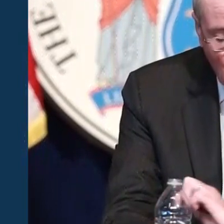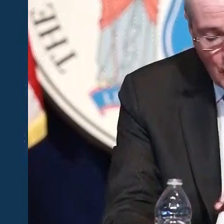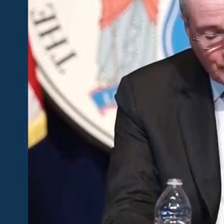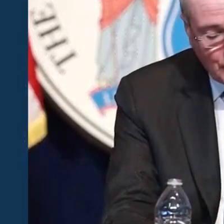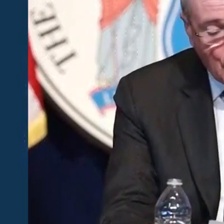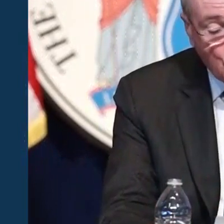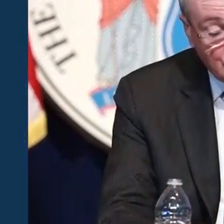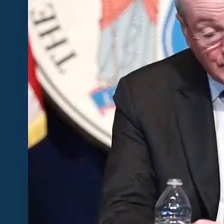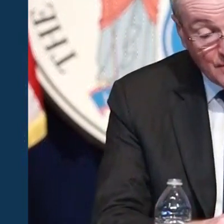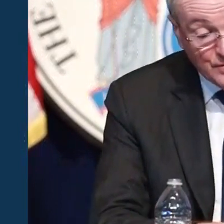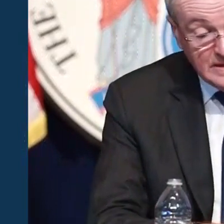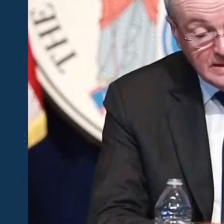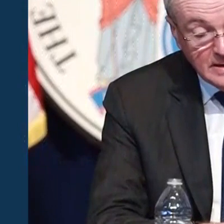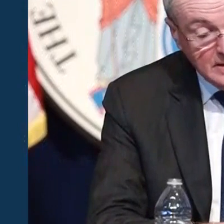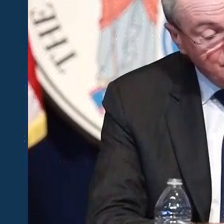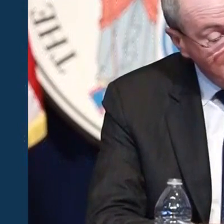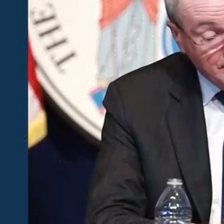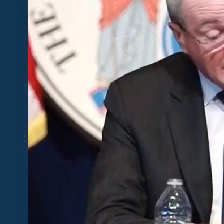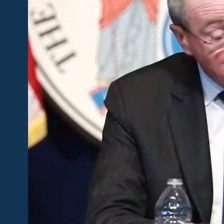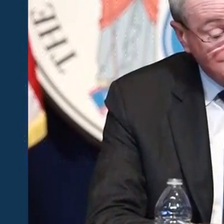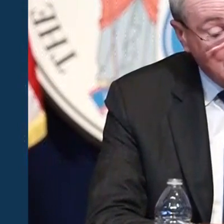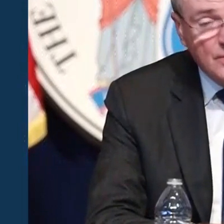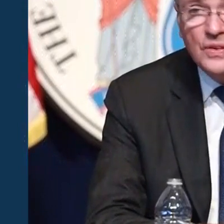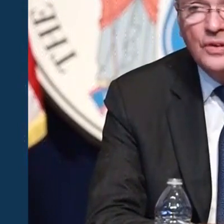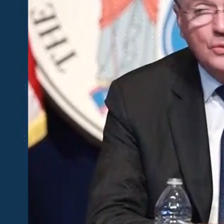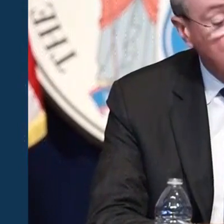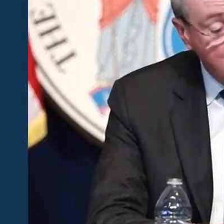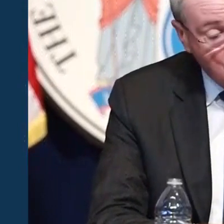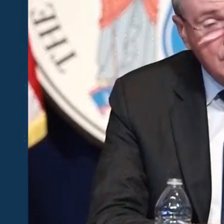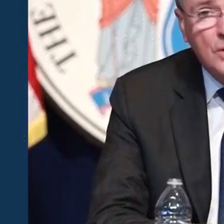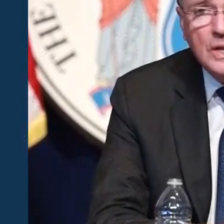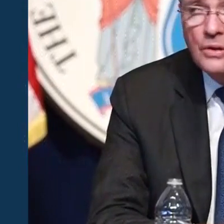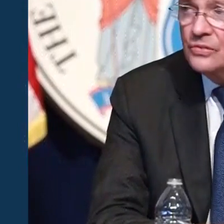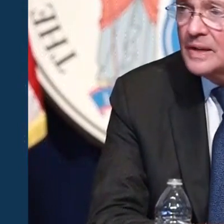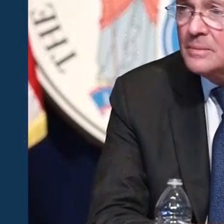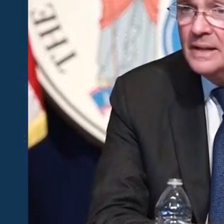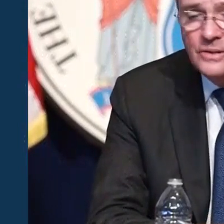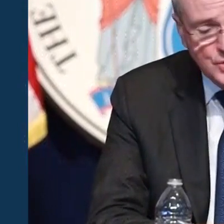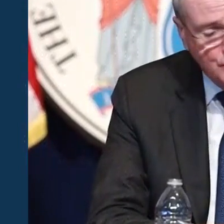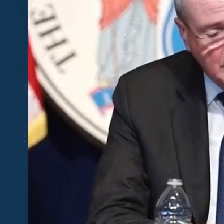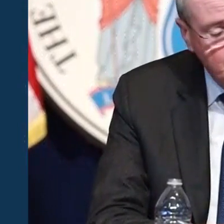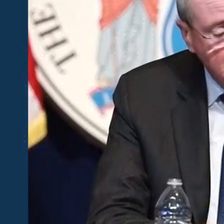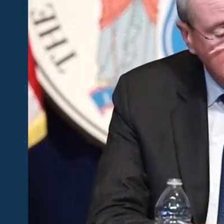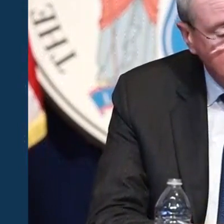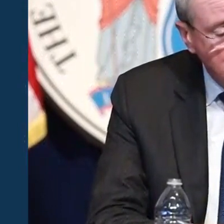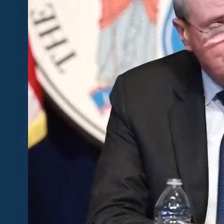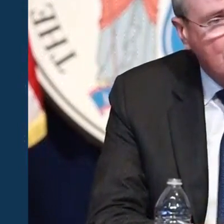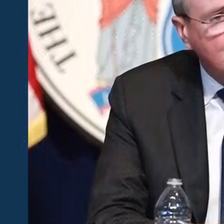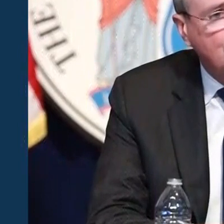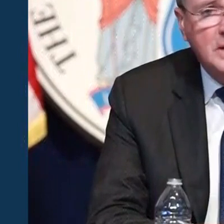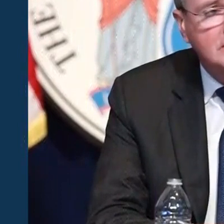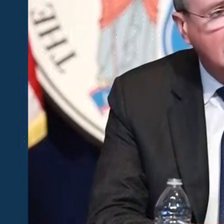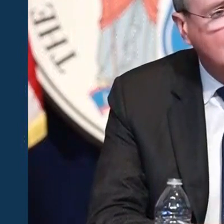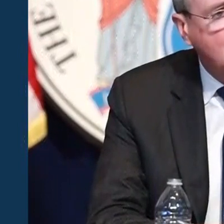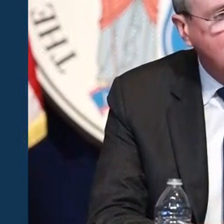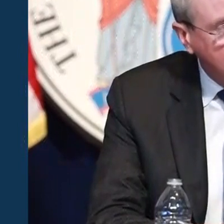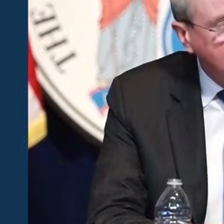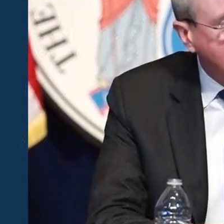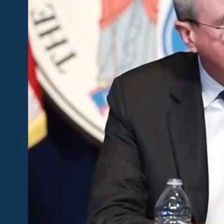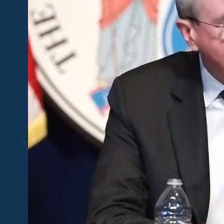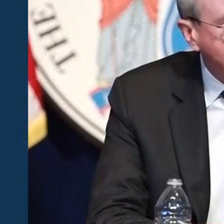Our hearts are with every family. I just got off the phone with a very, very close friend of mine in New Jersey, whose brother is being taken